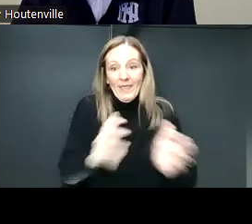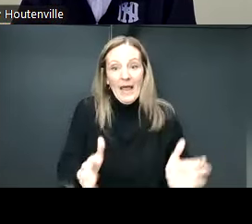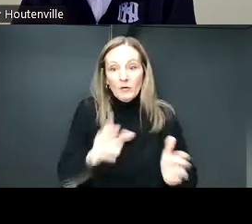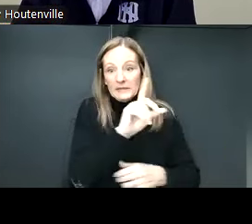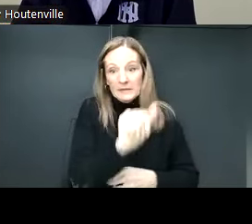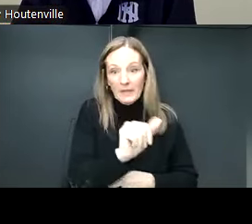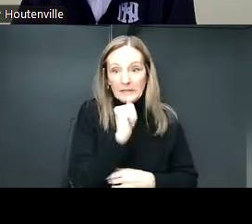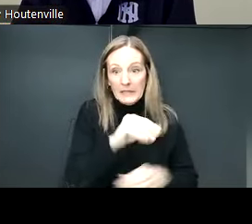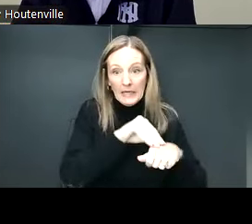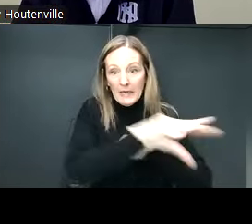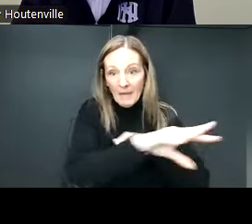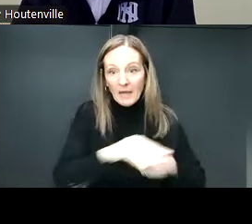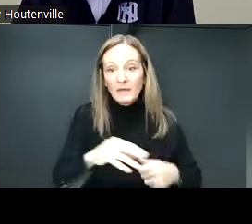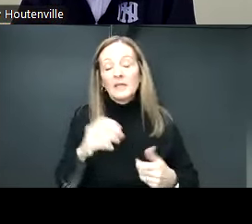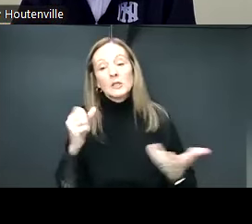And so,